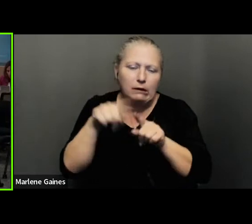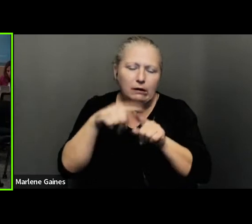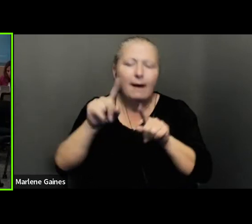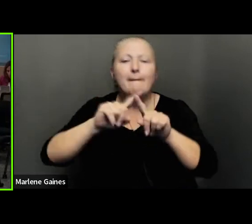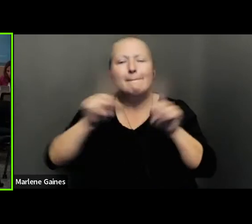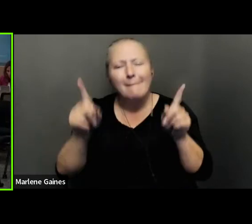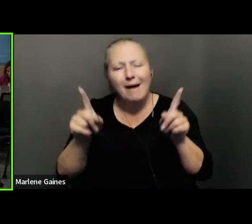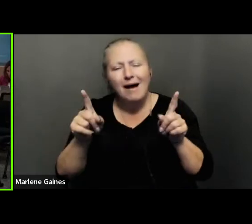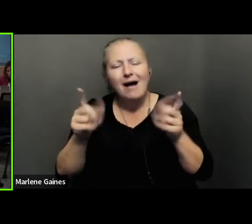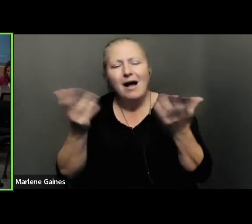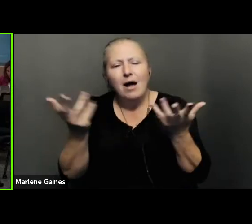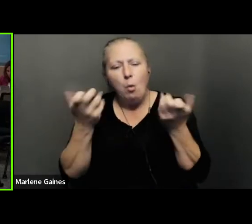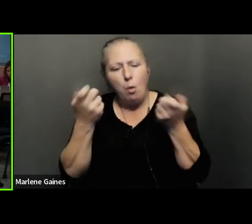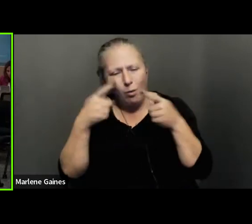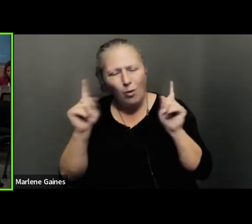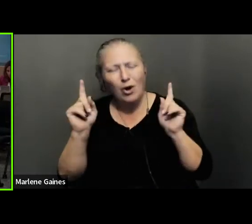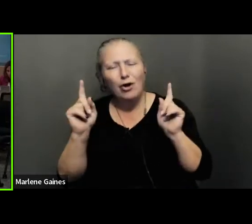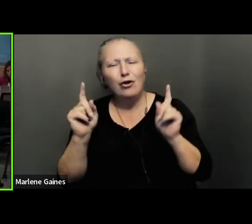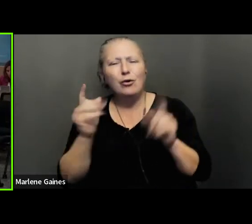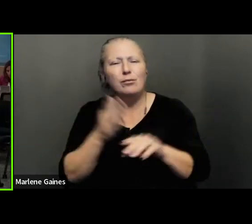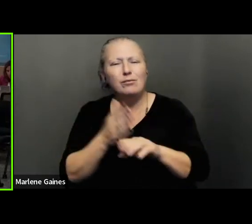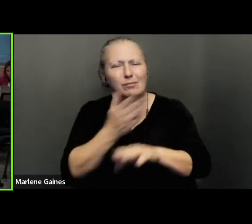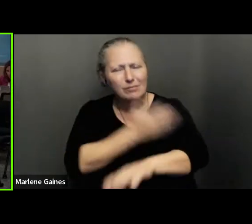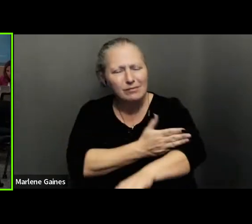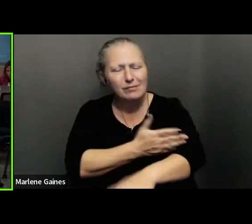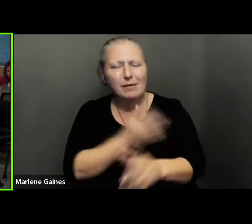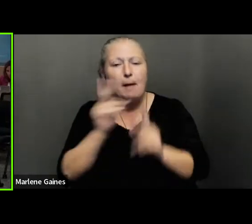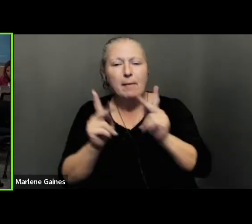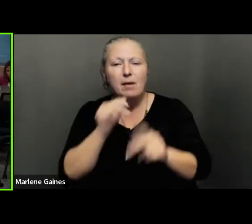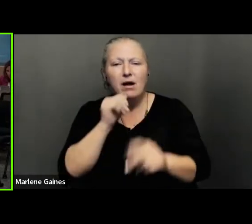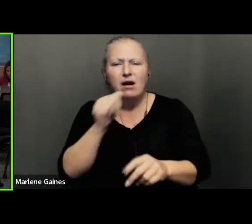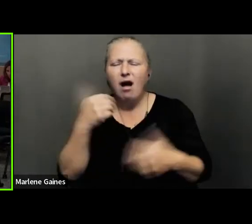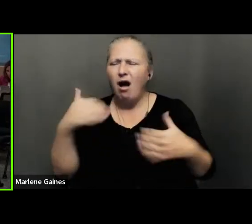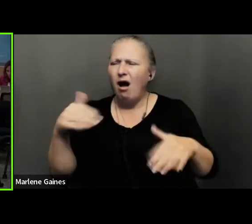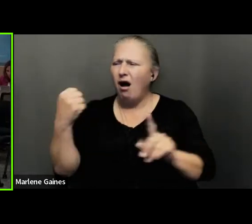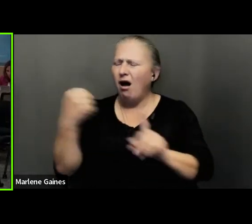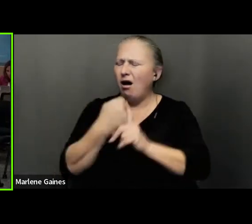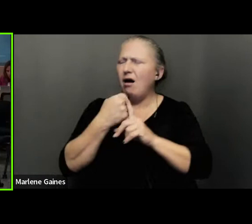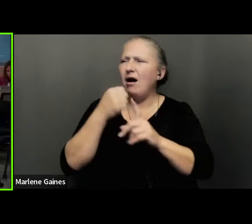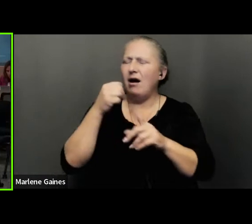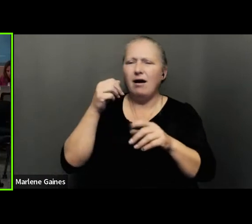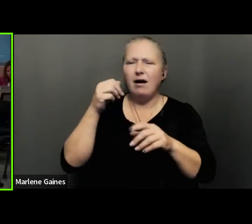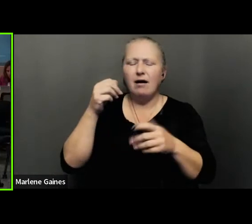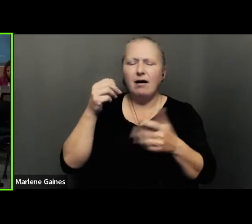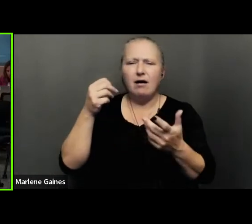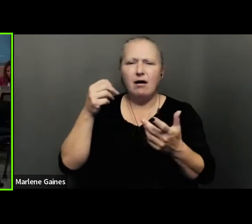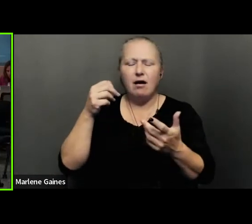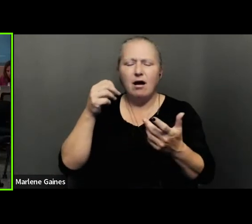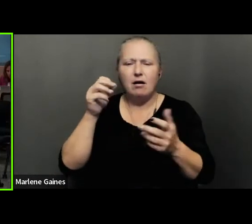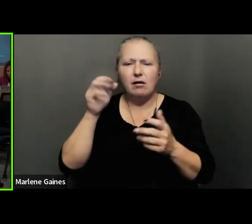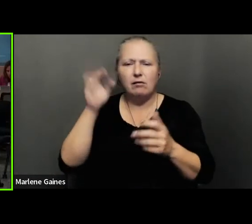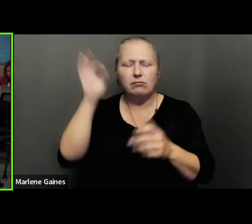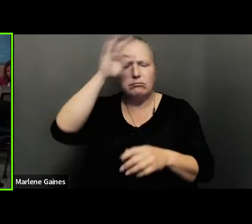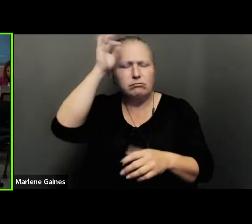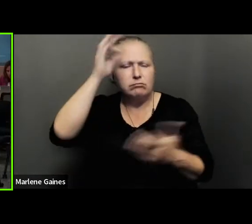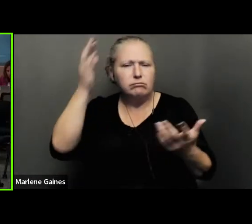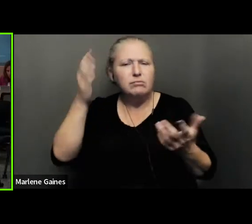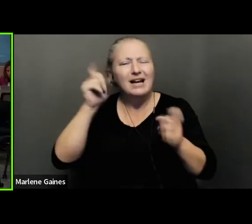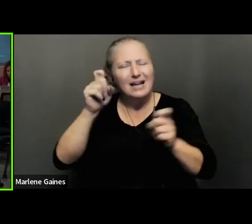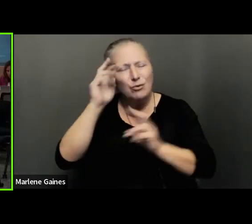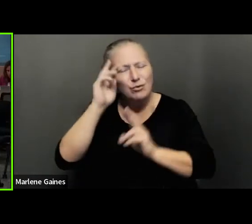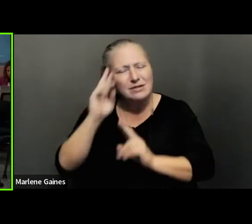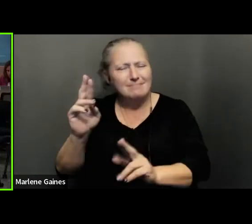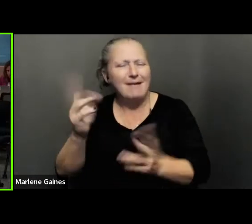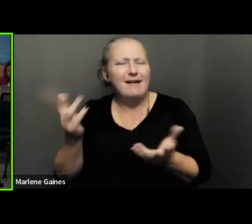it so it works and that people aren't blindsided and be respectful. That's all.